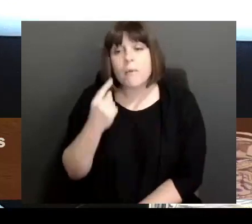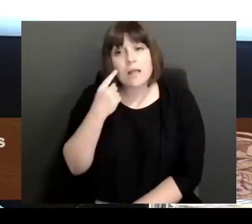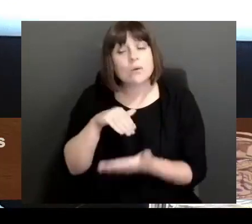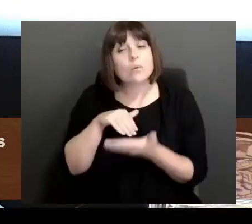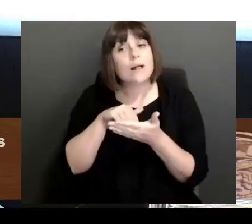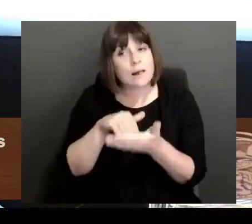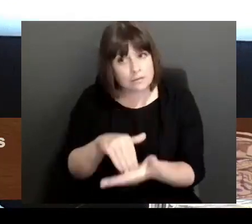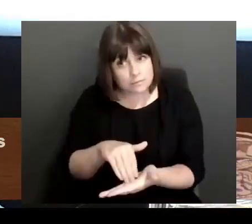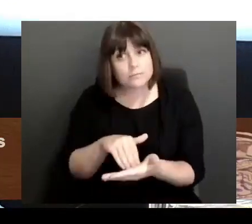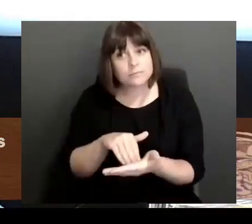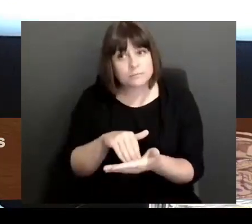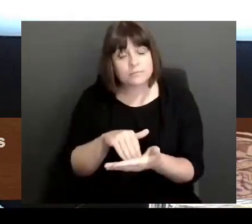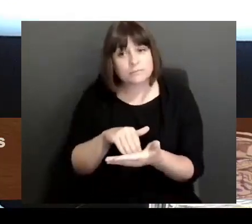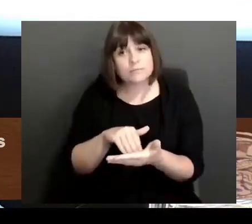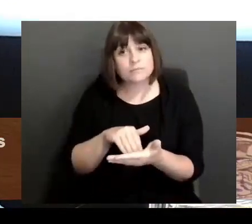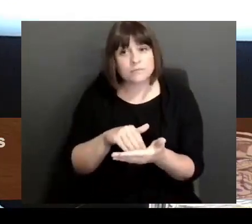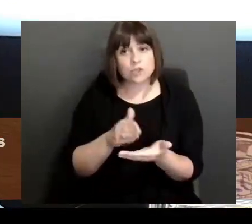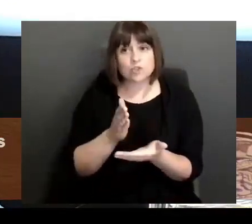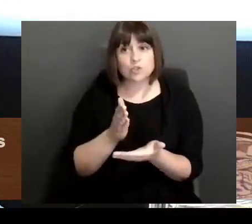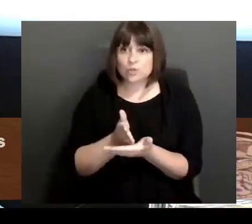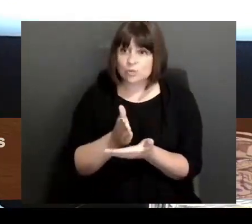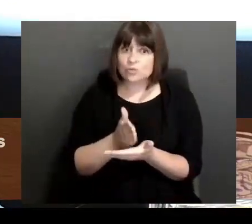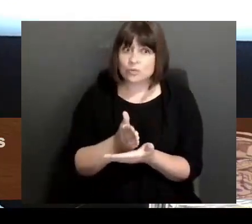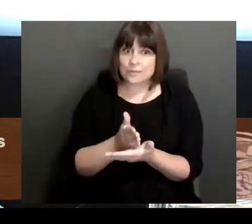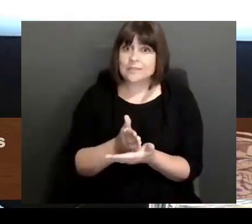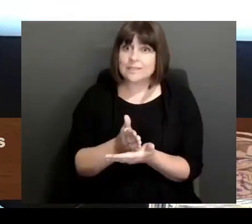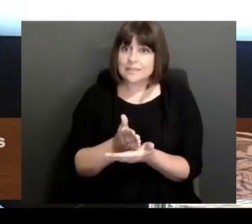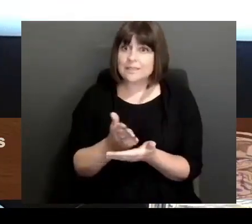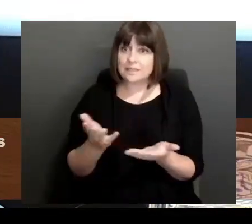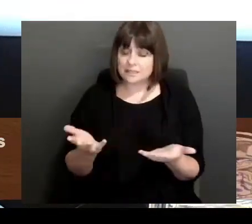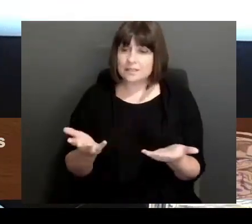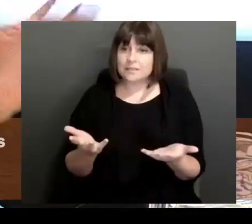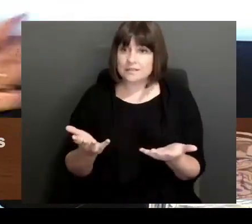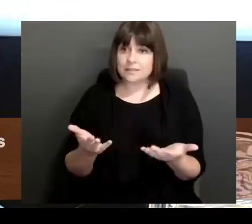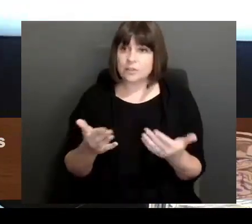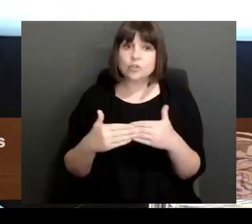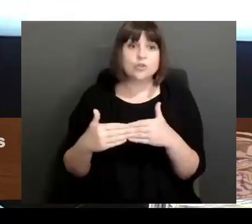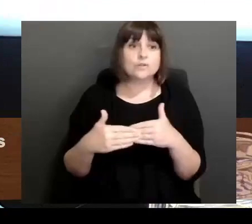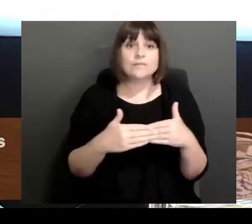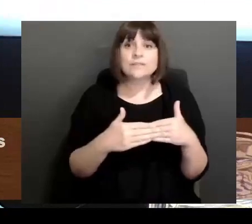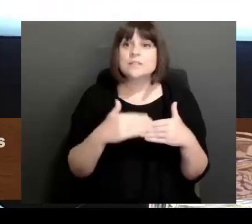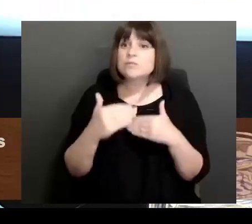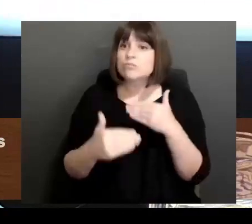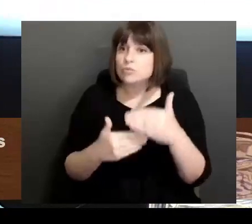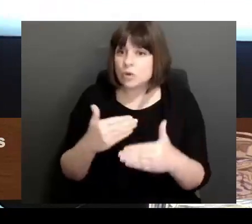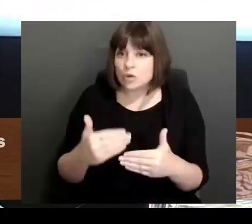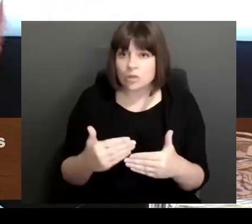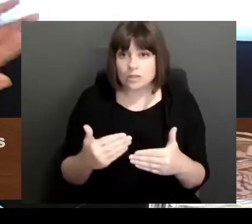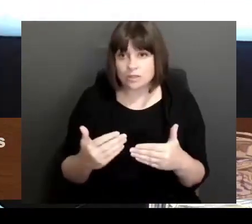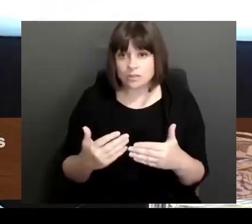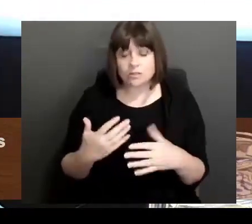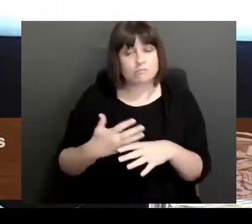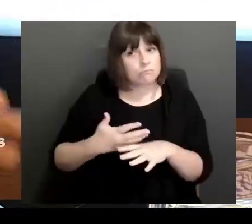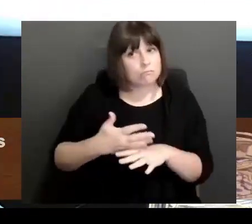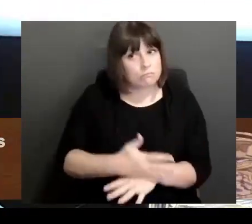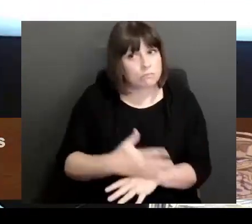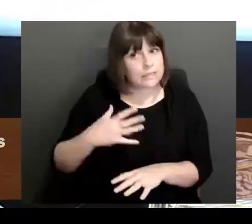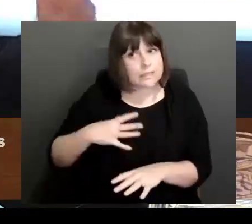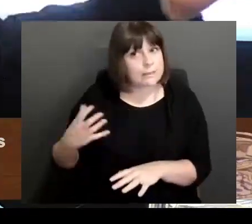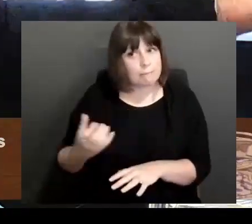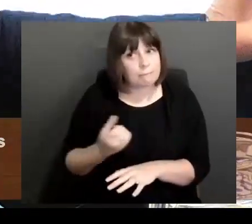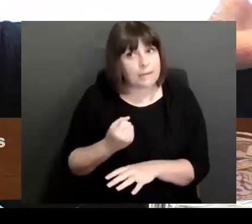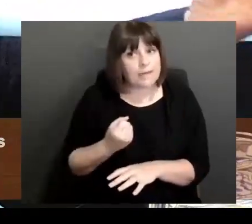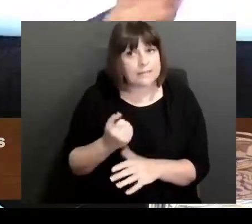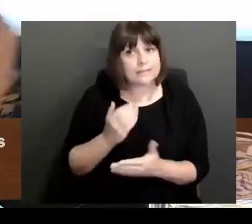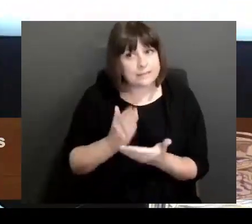to really coming to terms with this and doing something about it. There's a lot more that's got to be done, obviously beyond that in